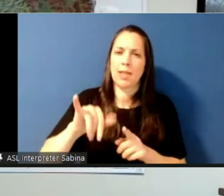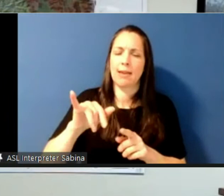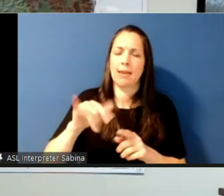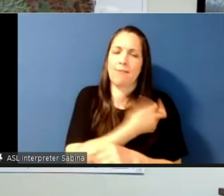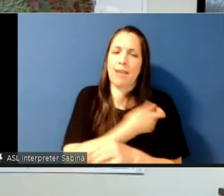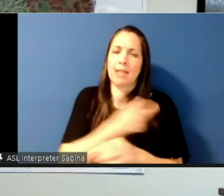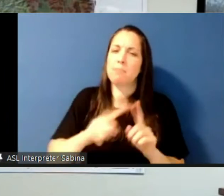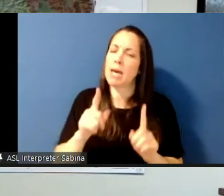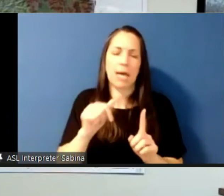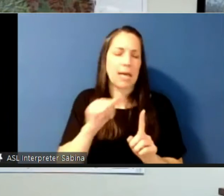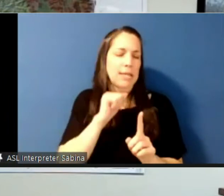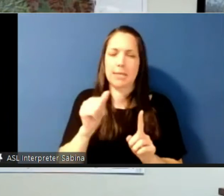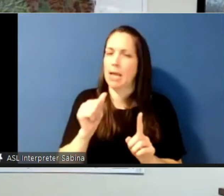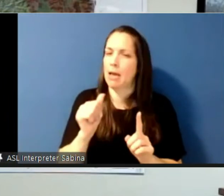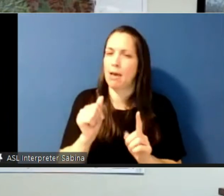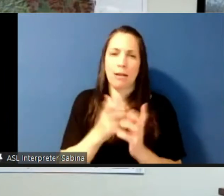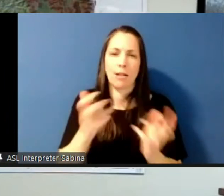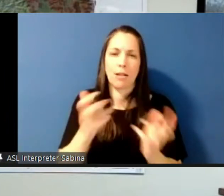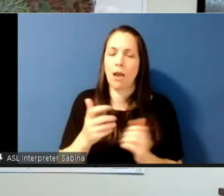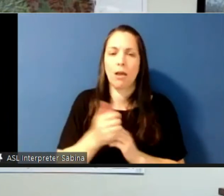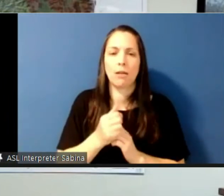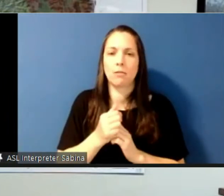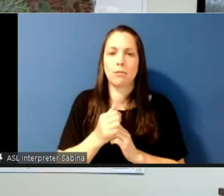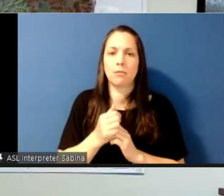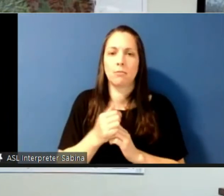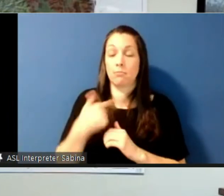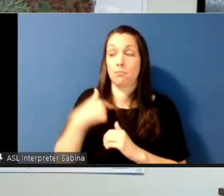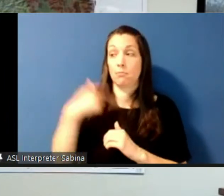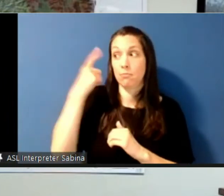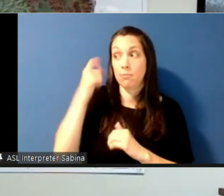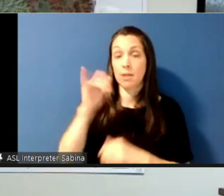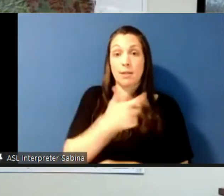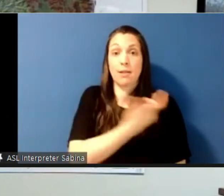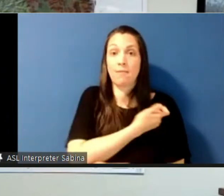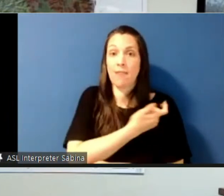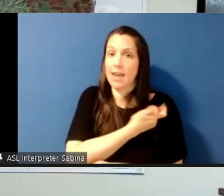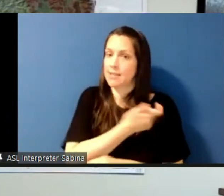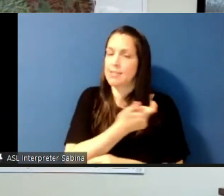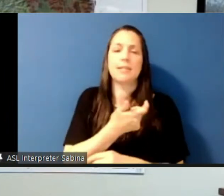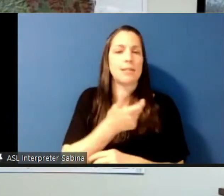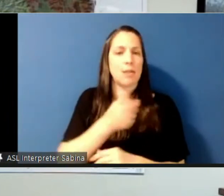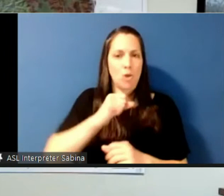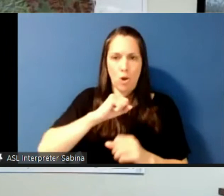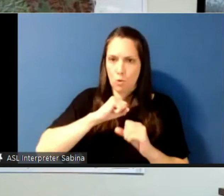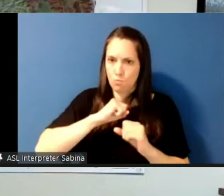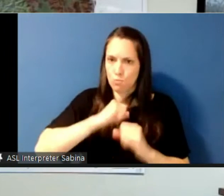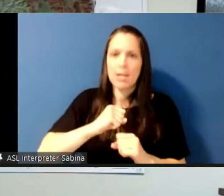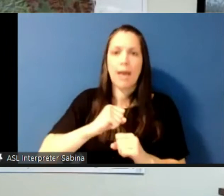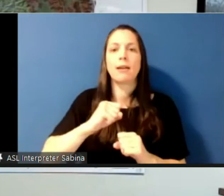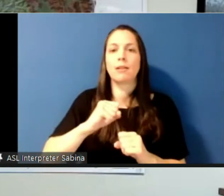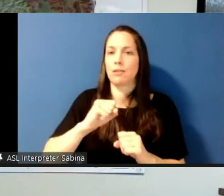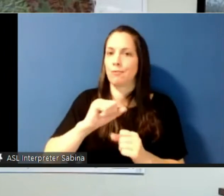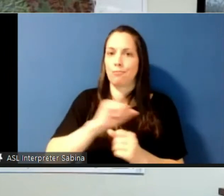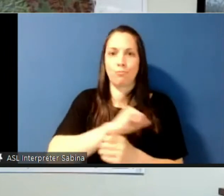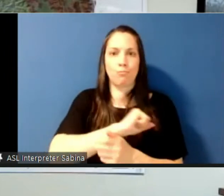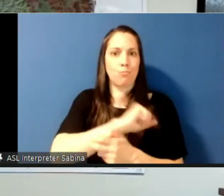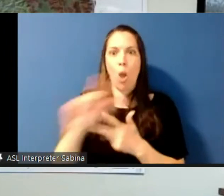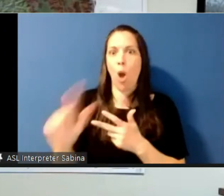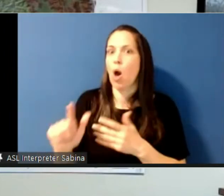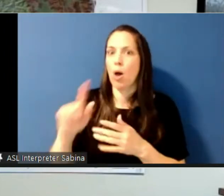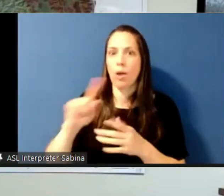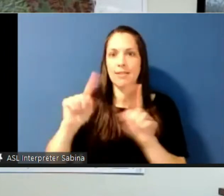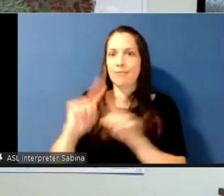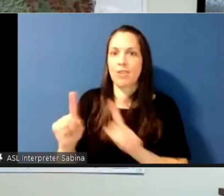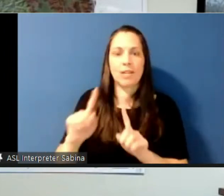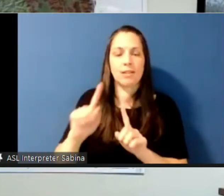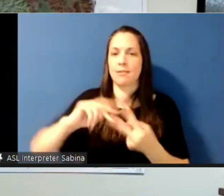is that the vaccines are still very active against all of the variants we've seen in the United States. There